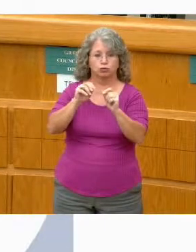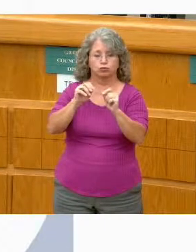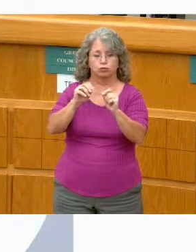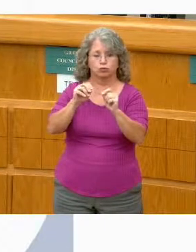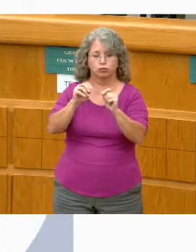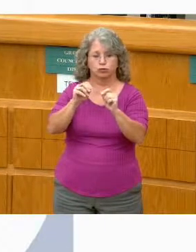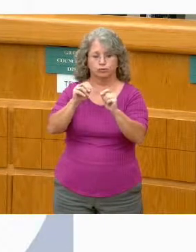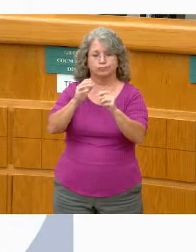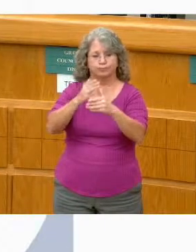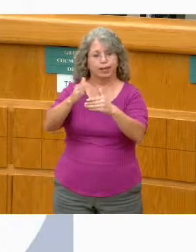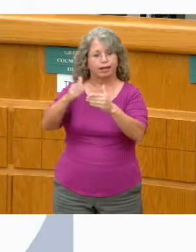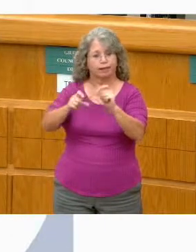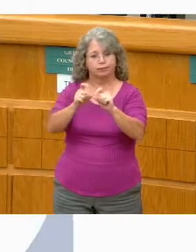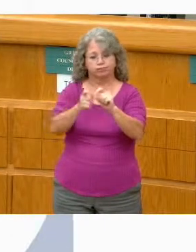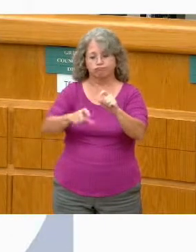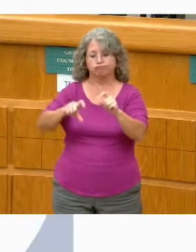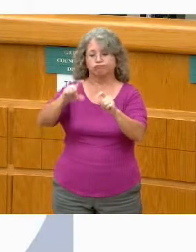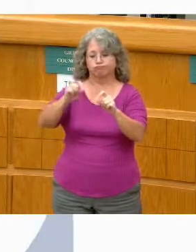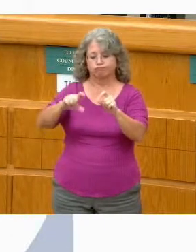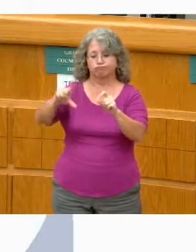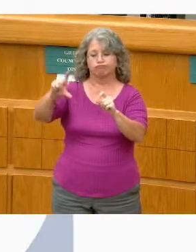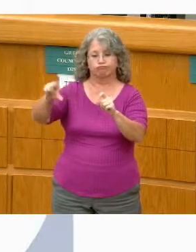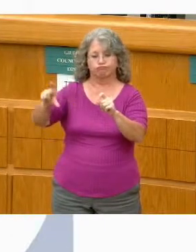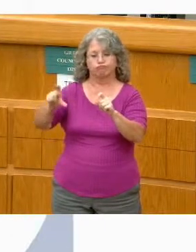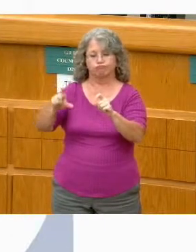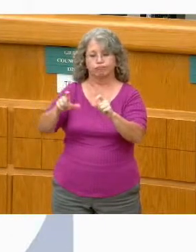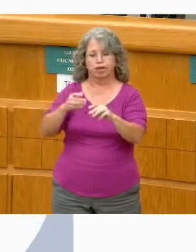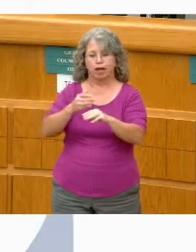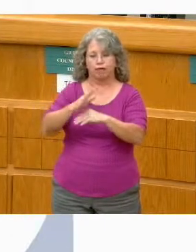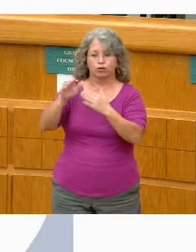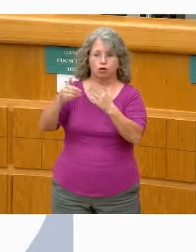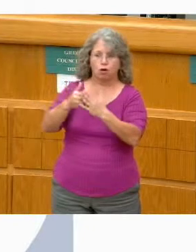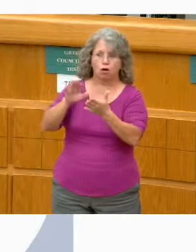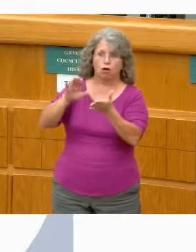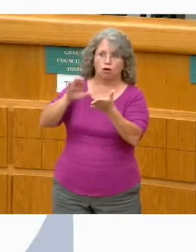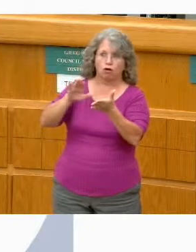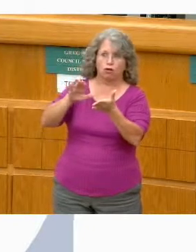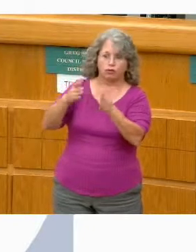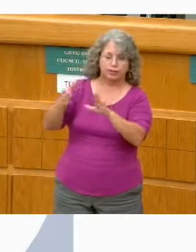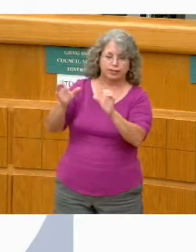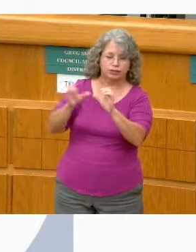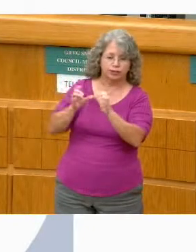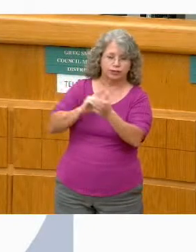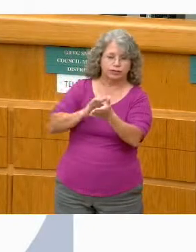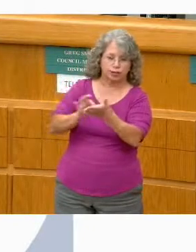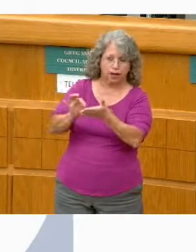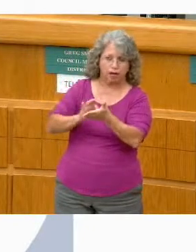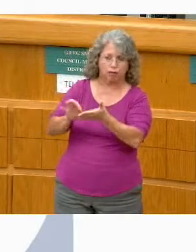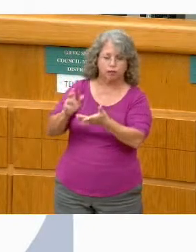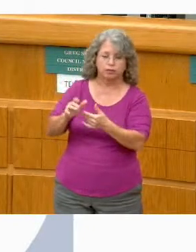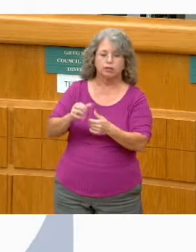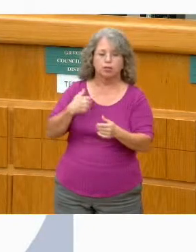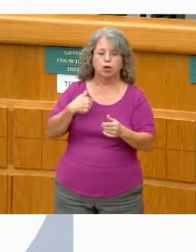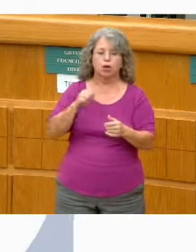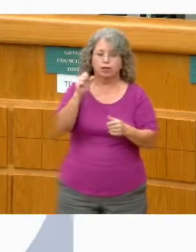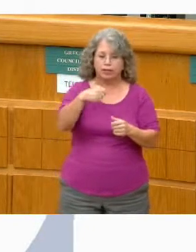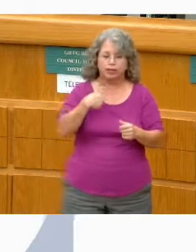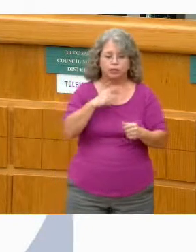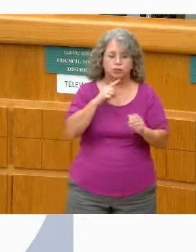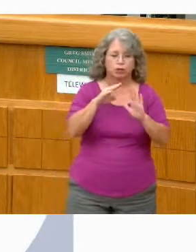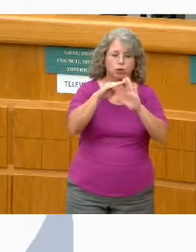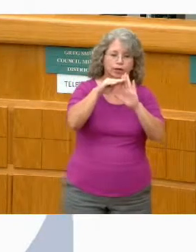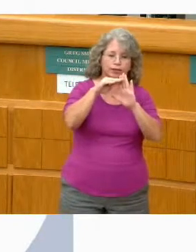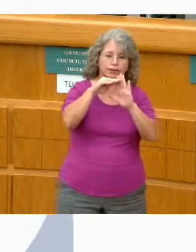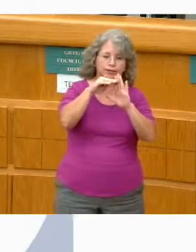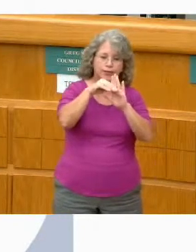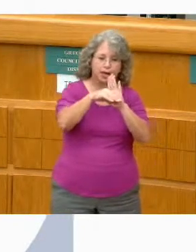to fall out after they're all counted from the death certificates. So we're going down, but not down